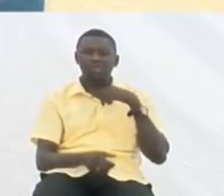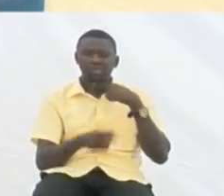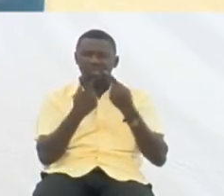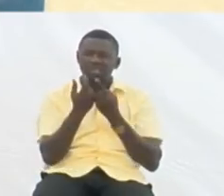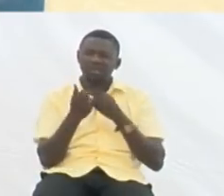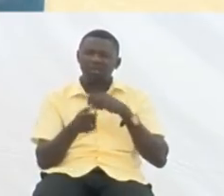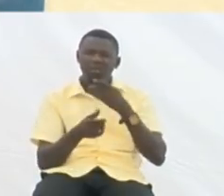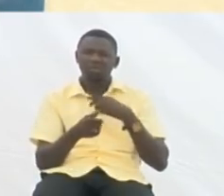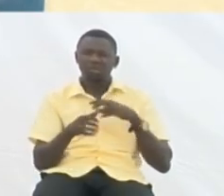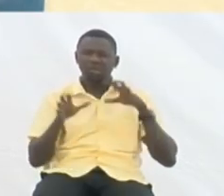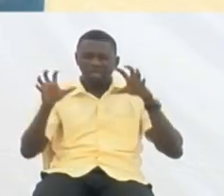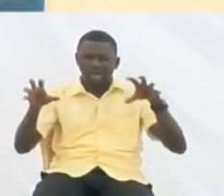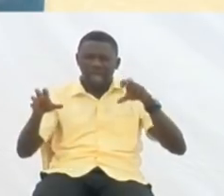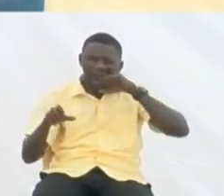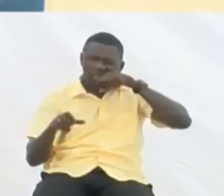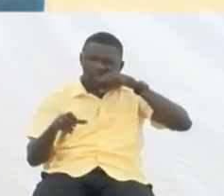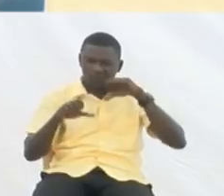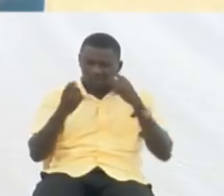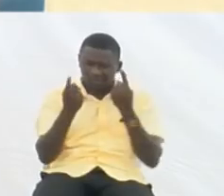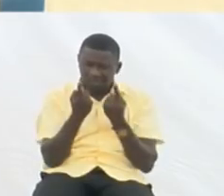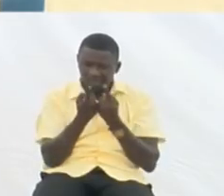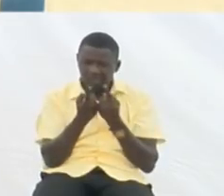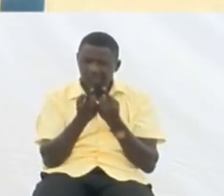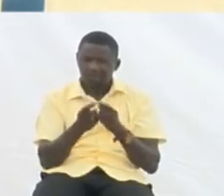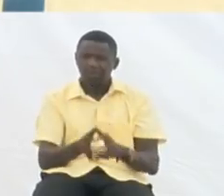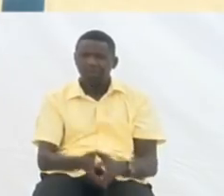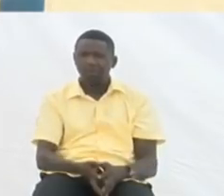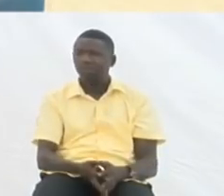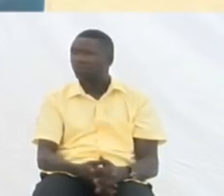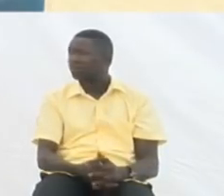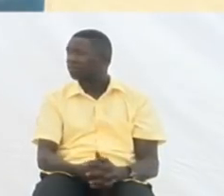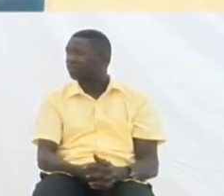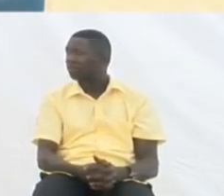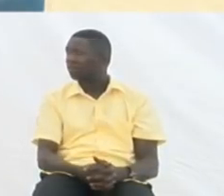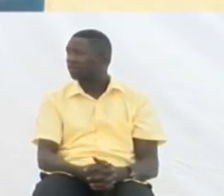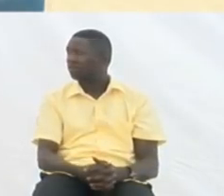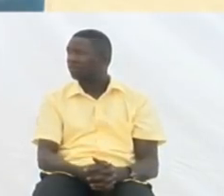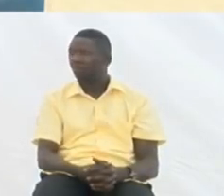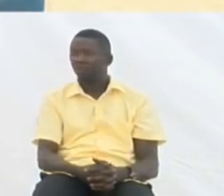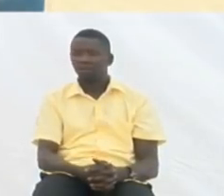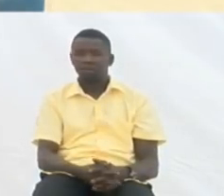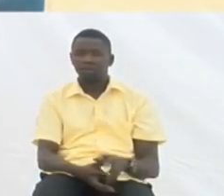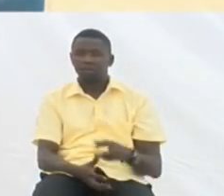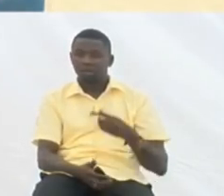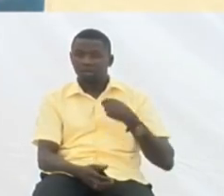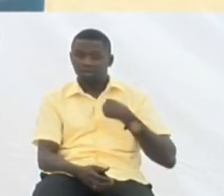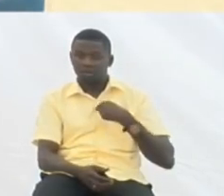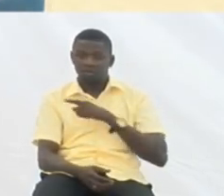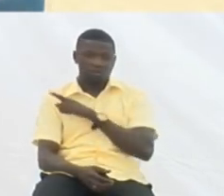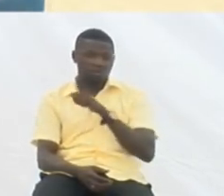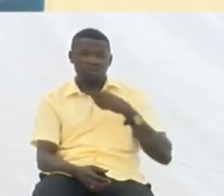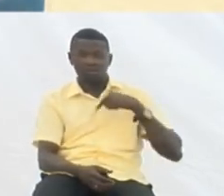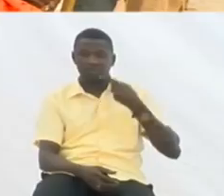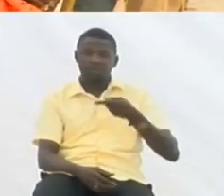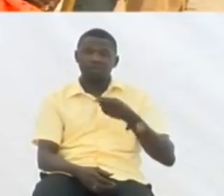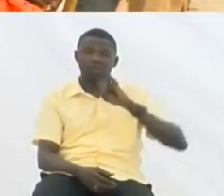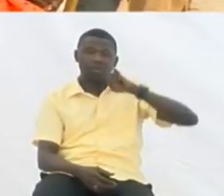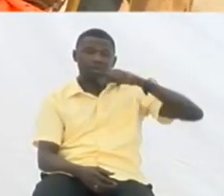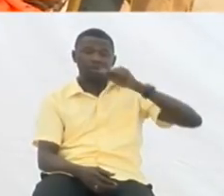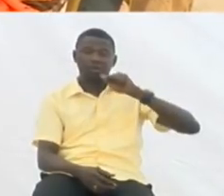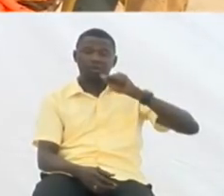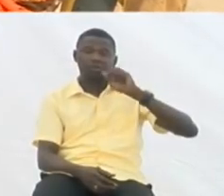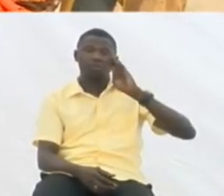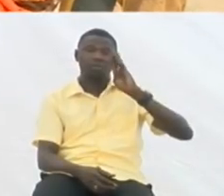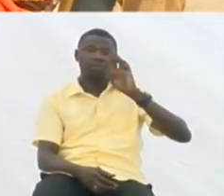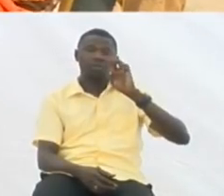useless things that they were talking about witchcraft. that those of us from Jambul, we did not have